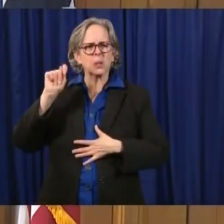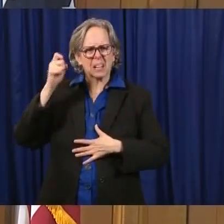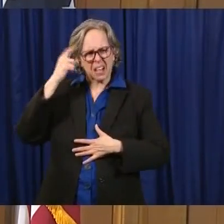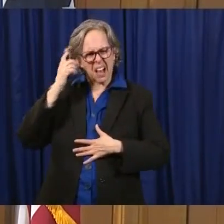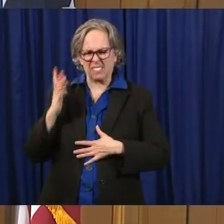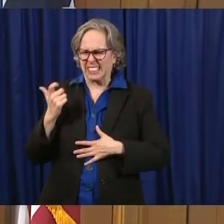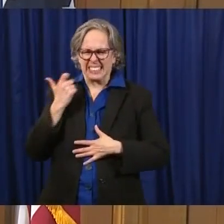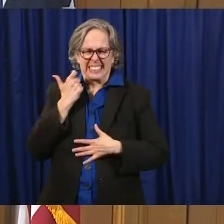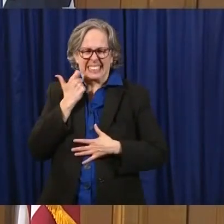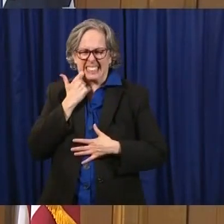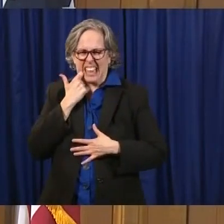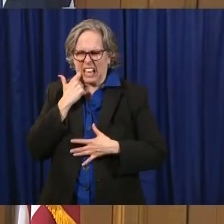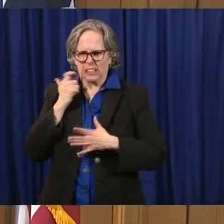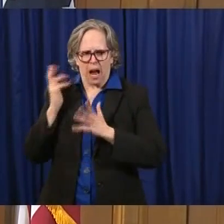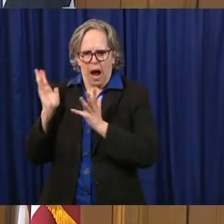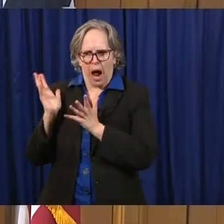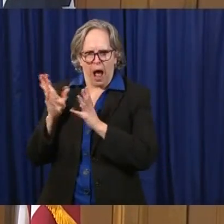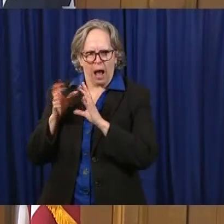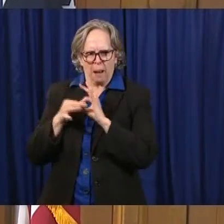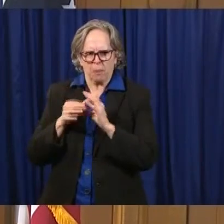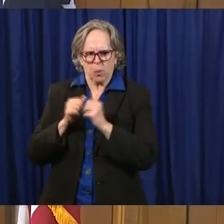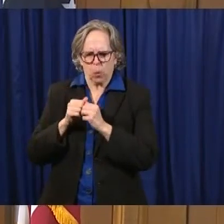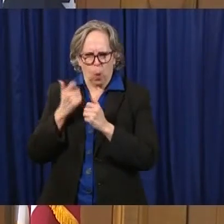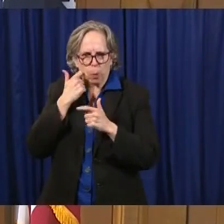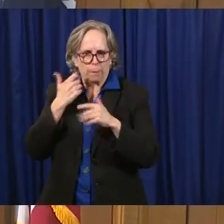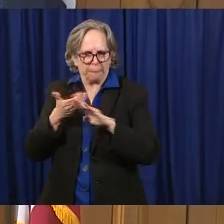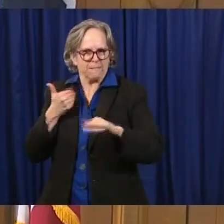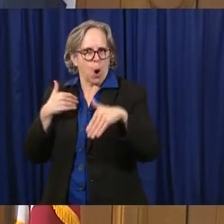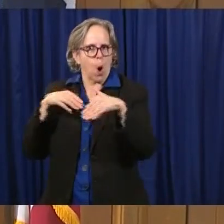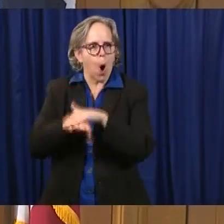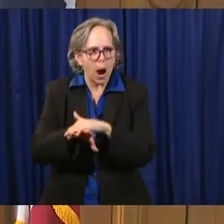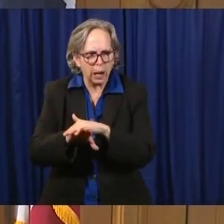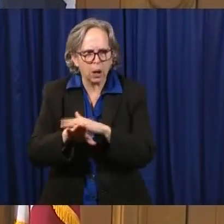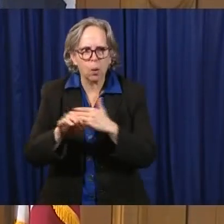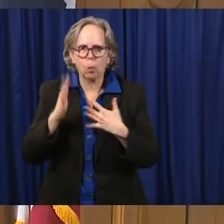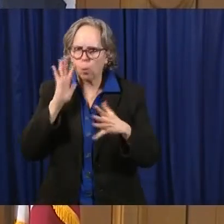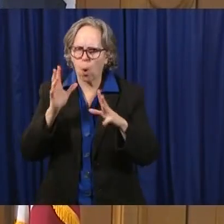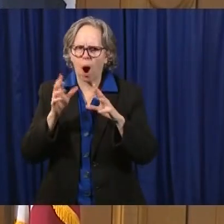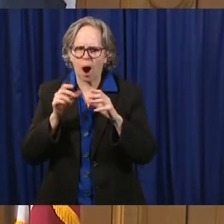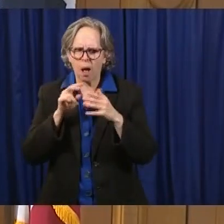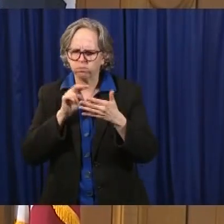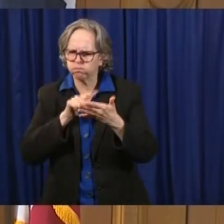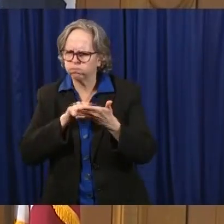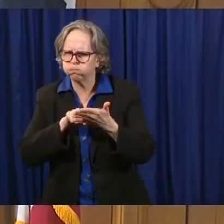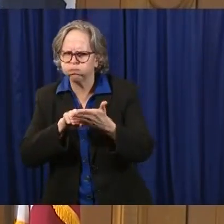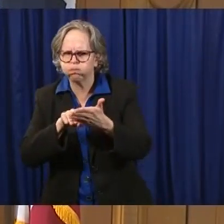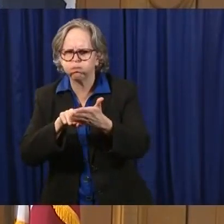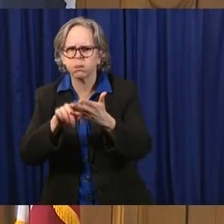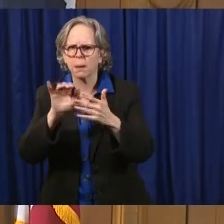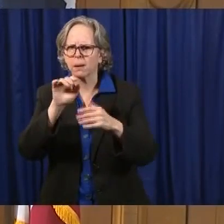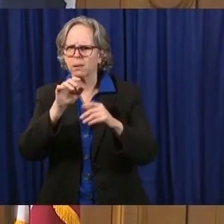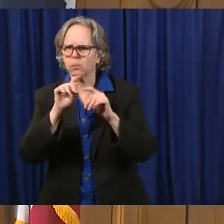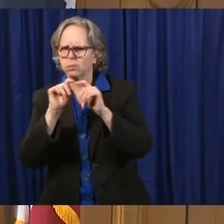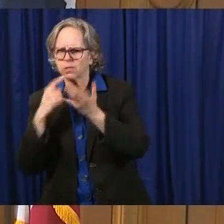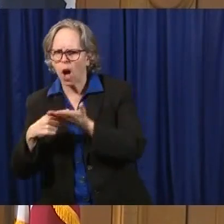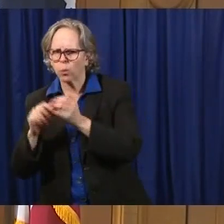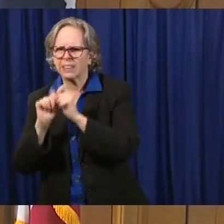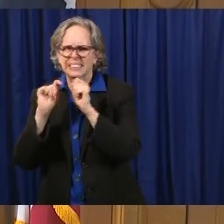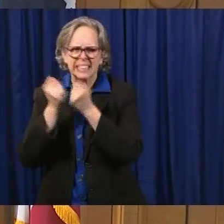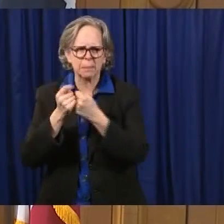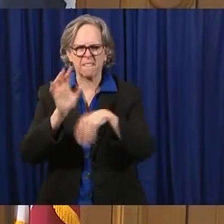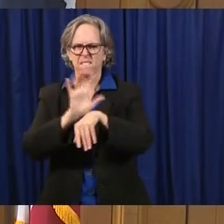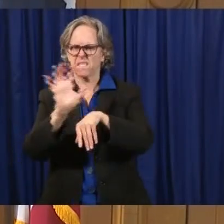we walked in, and we're going to be continuing to talk with our team about it at our 5 o'clock call